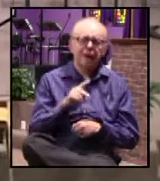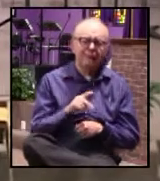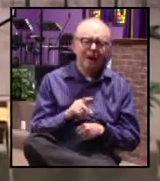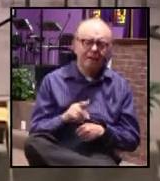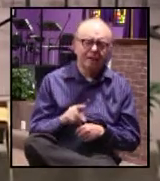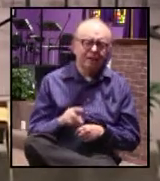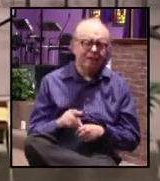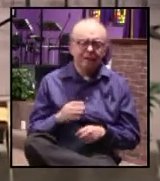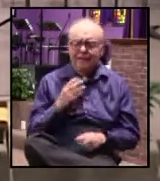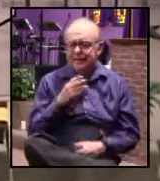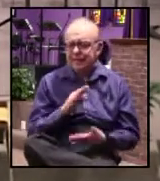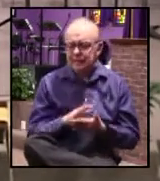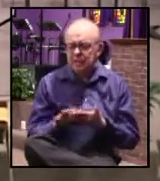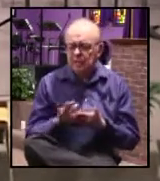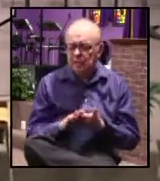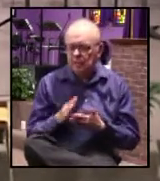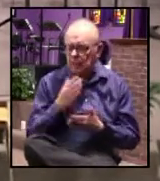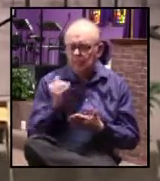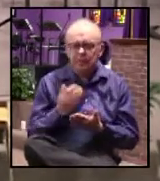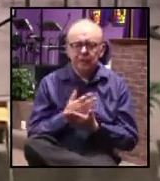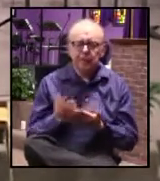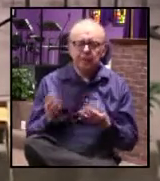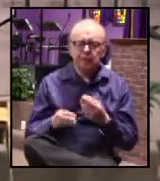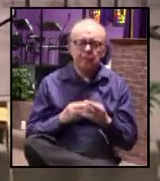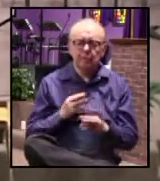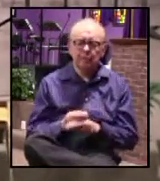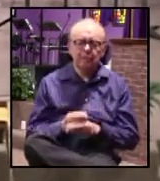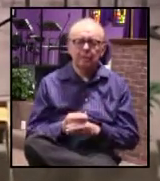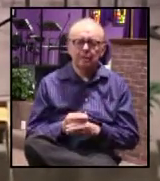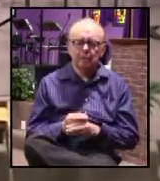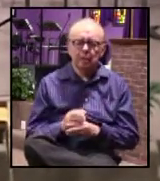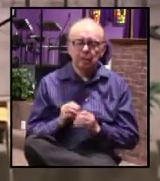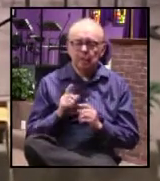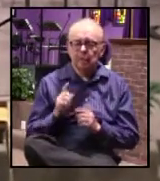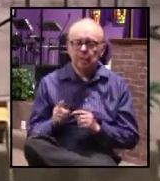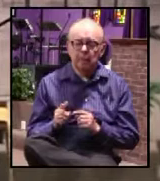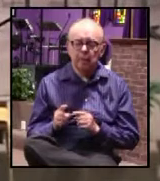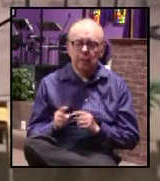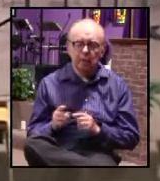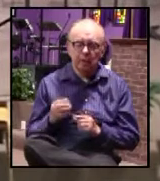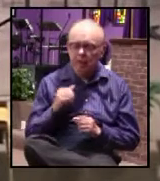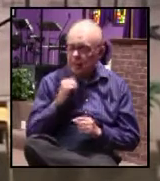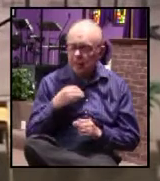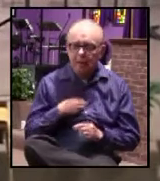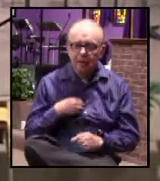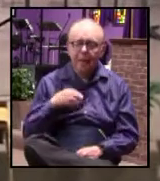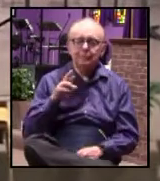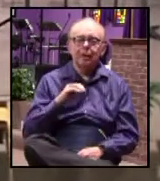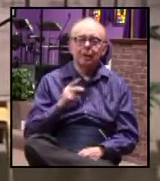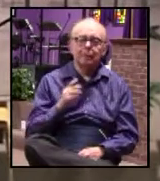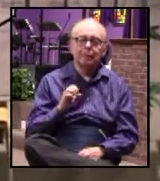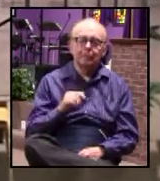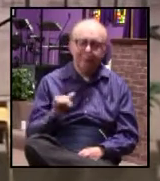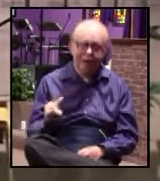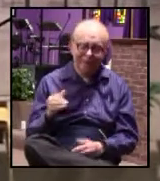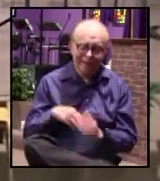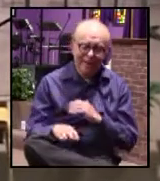pies. Cool. They are the best things in the world. Because number one, they don't have broccoli in them.